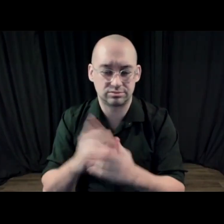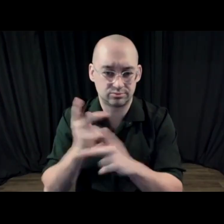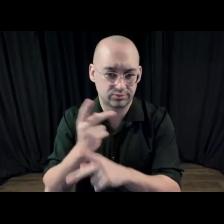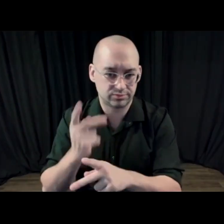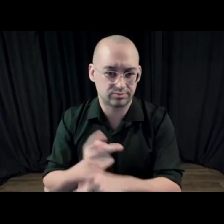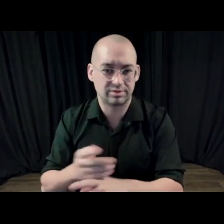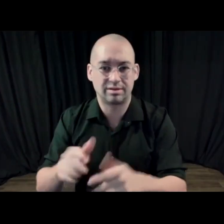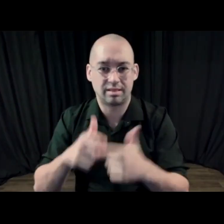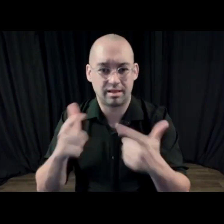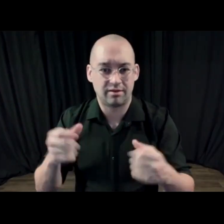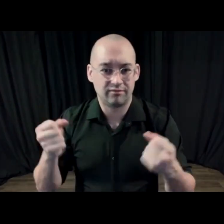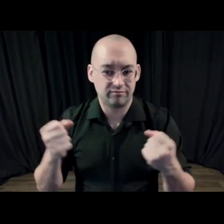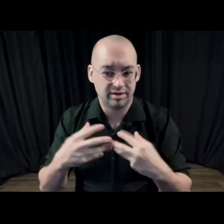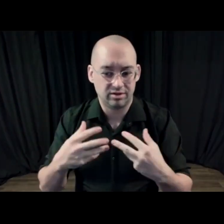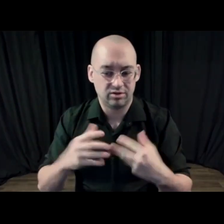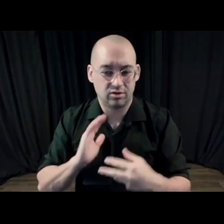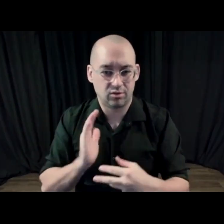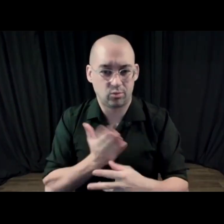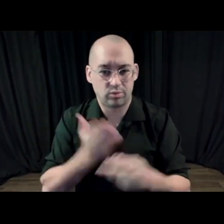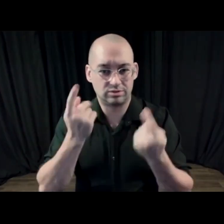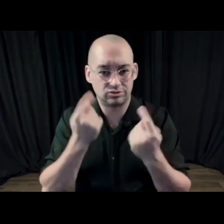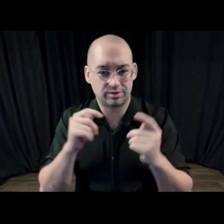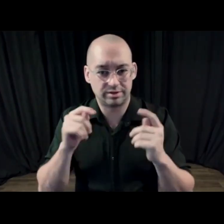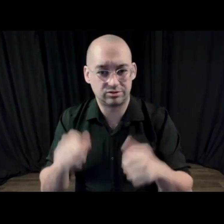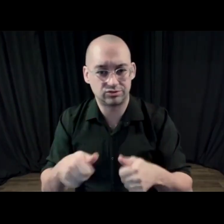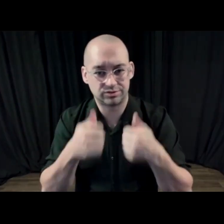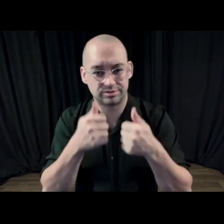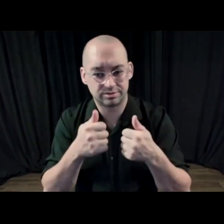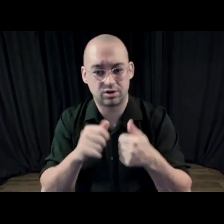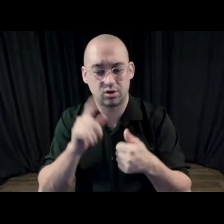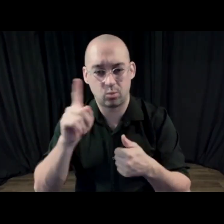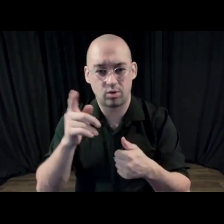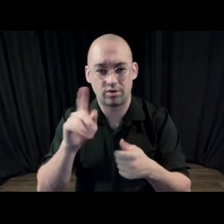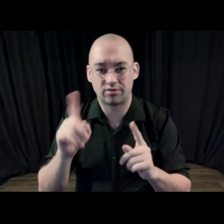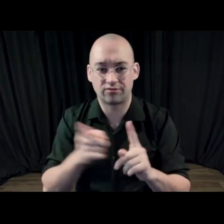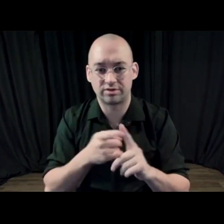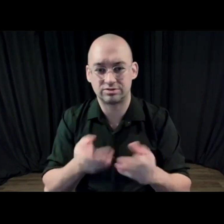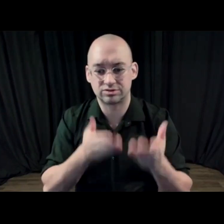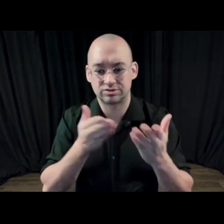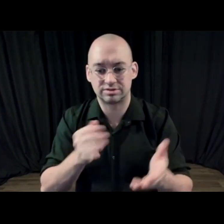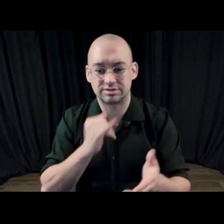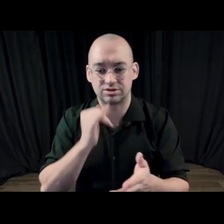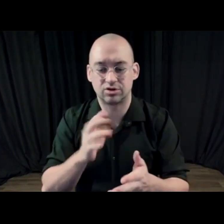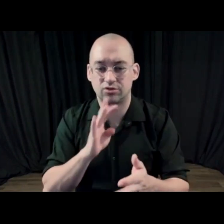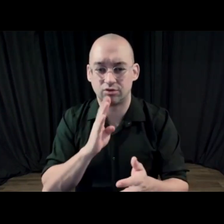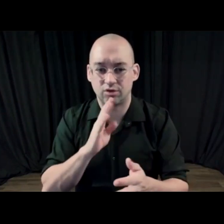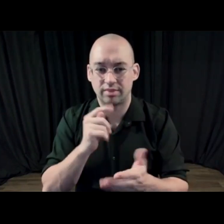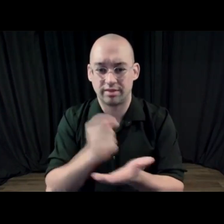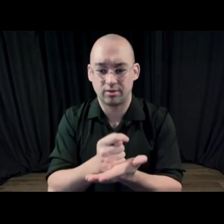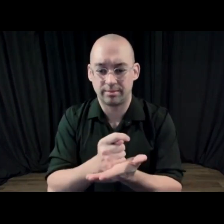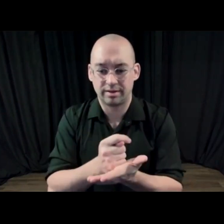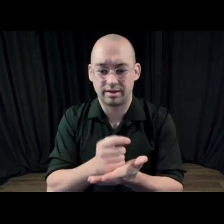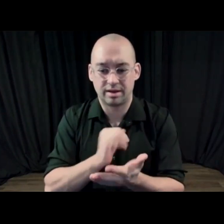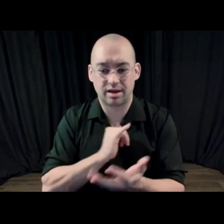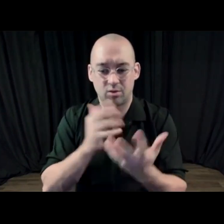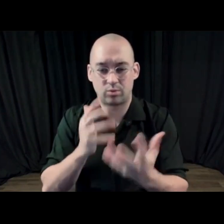of fear that we've been trying to address. And one of the first suggestions was talk therapy. And I wanted to